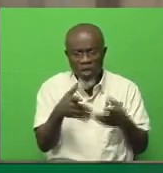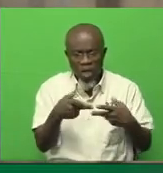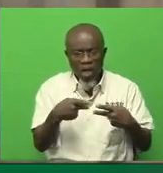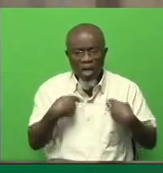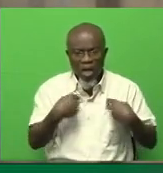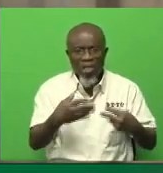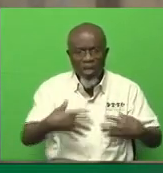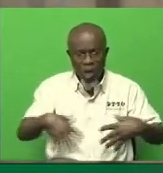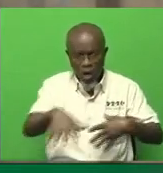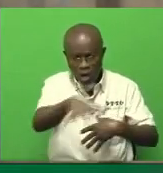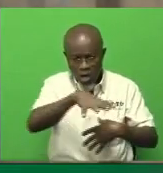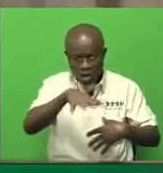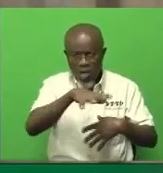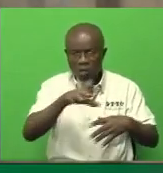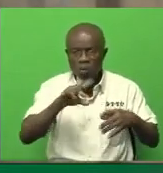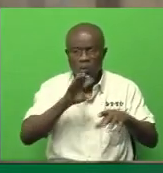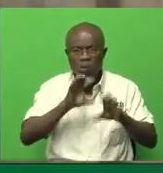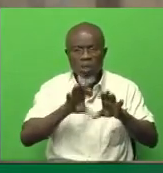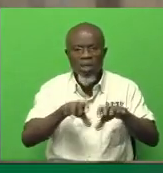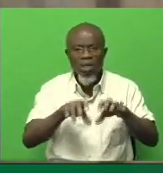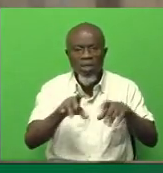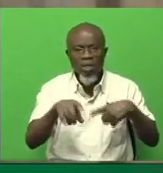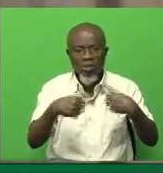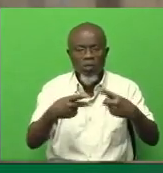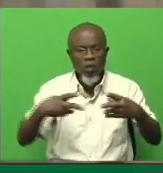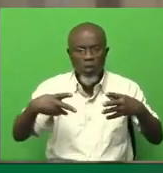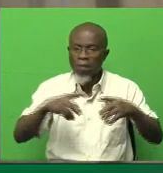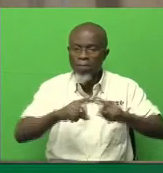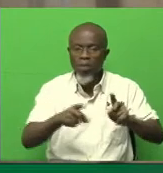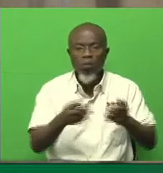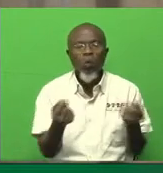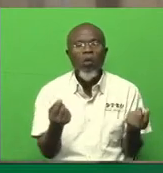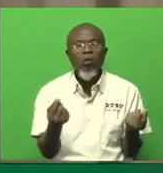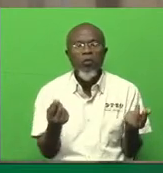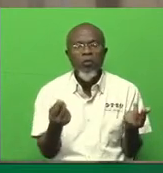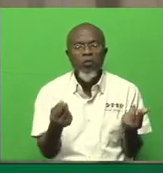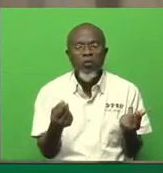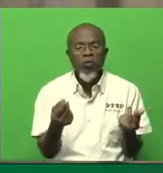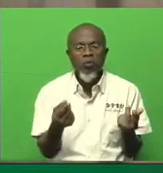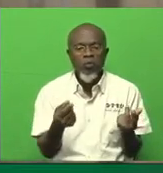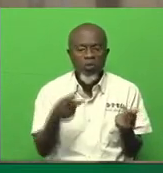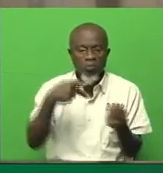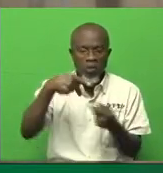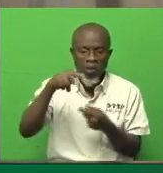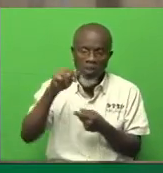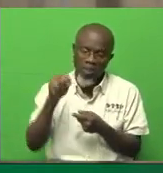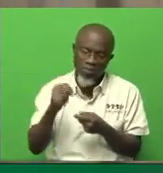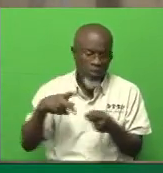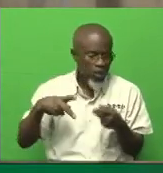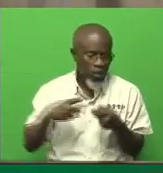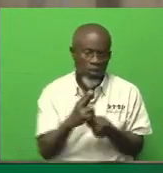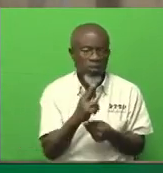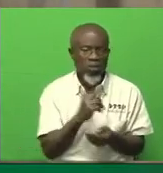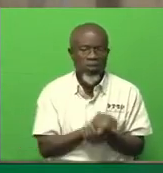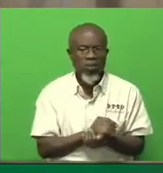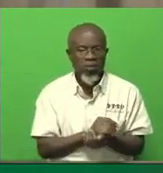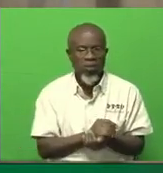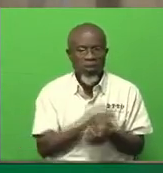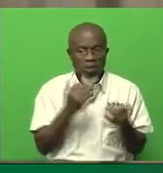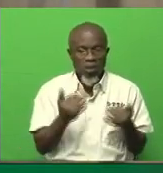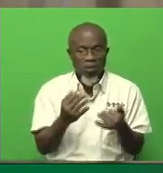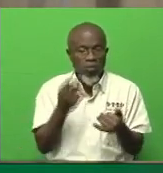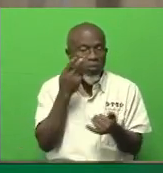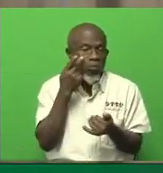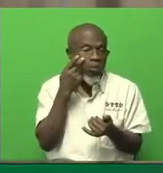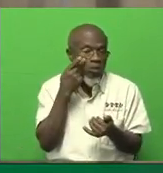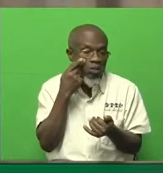we looked after the mental health of our students they cut it out they got it out you see any school violence and then you're saying oh my let's